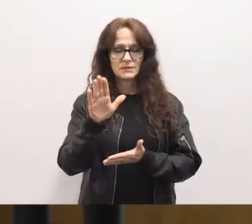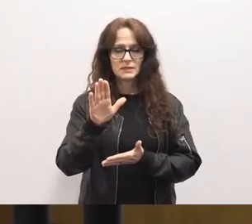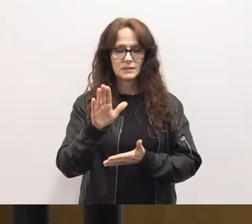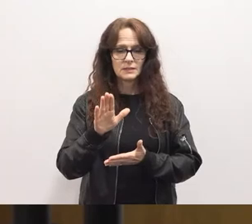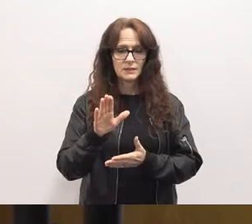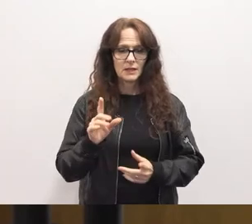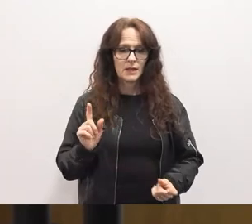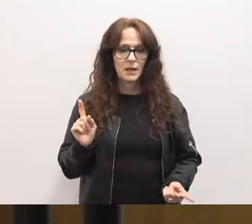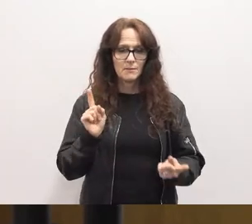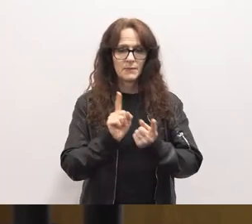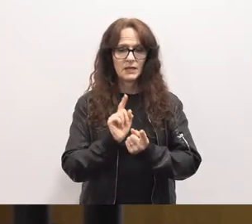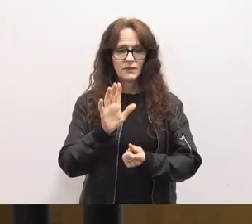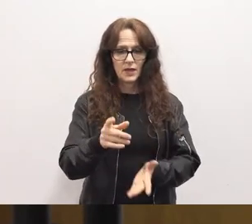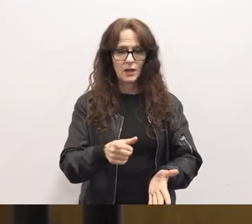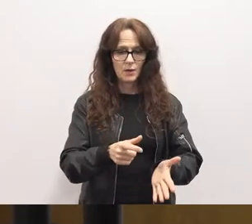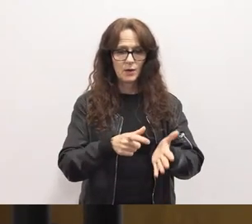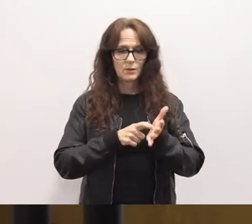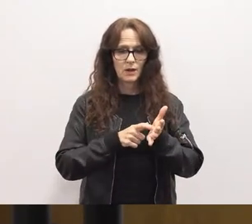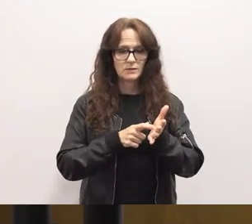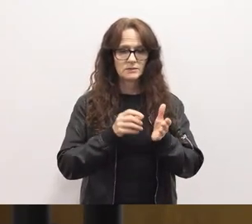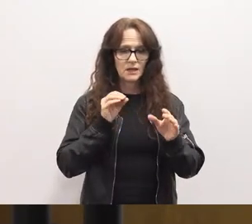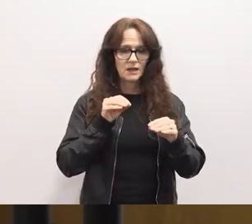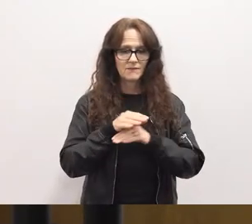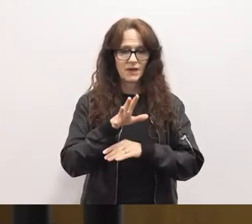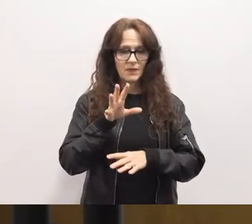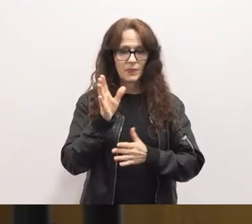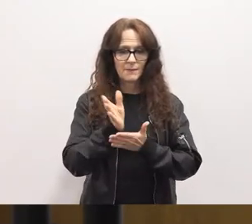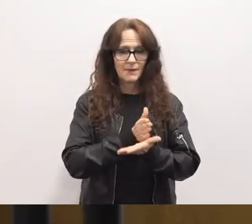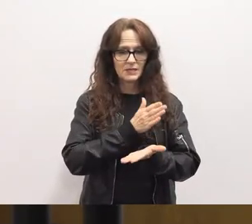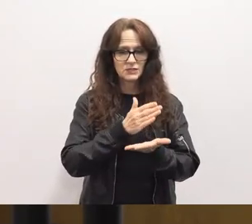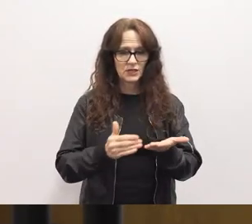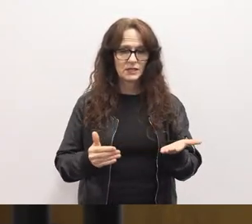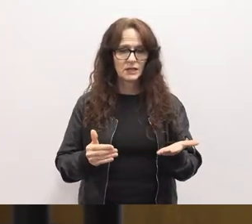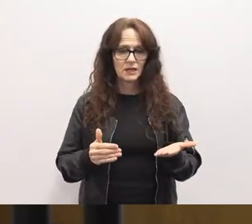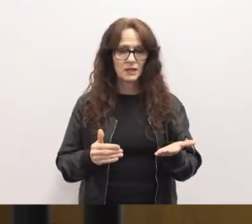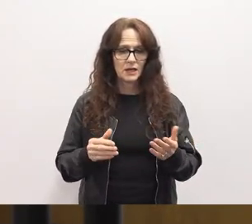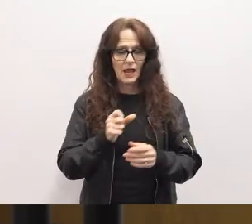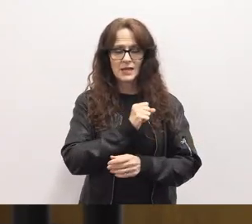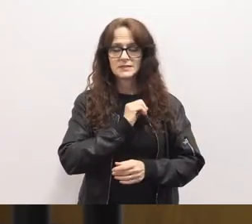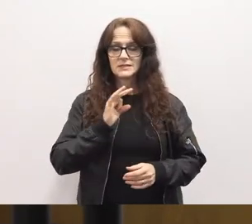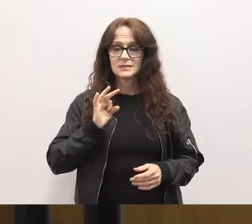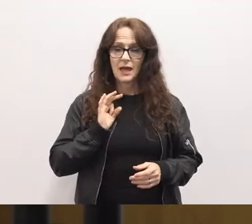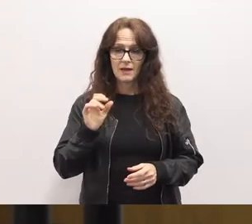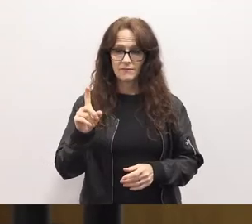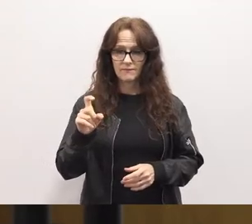would meeting their request affect the budget? And how would their request affect staffing?